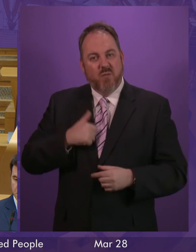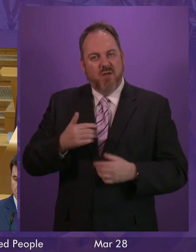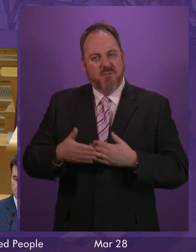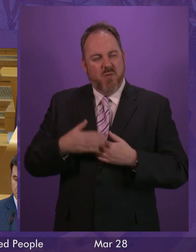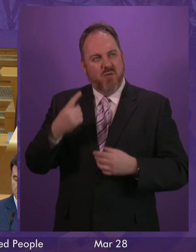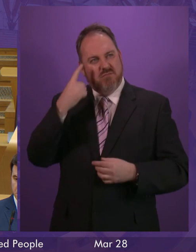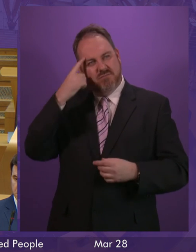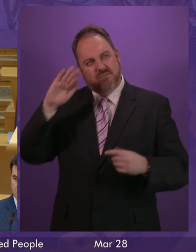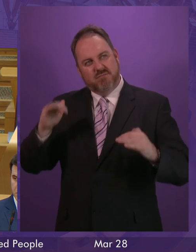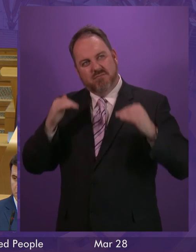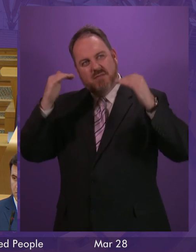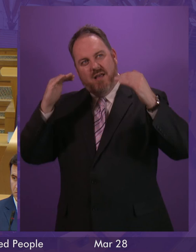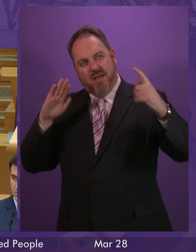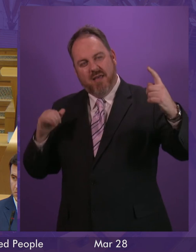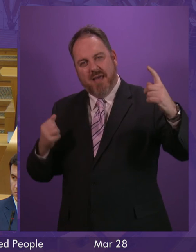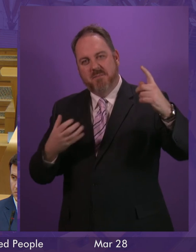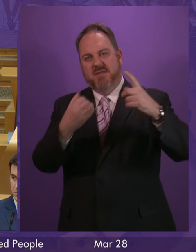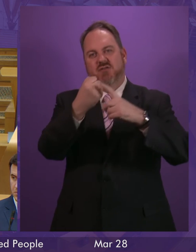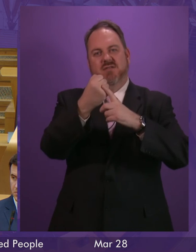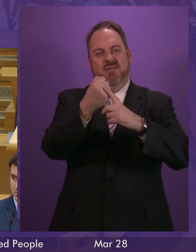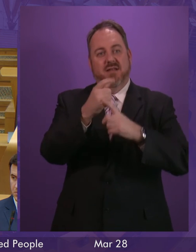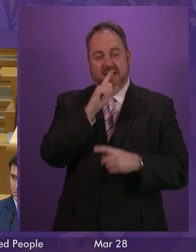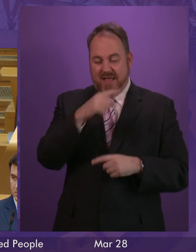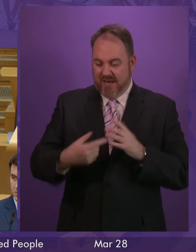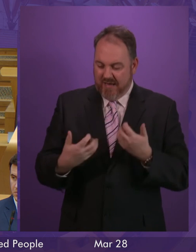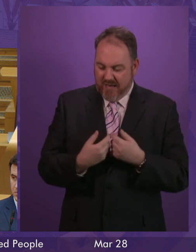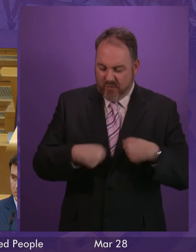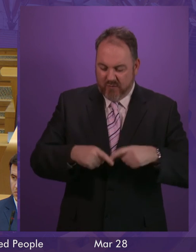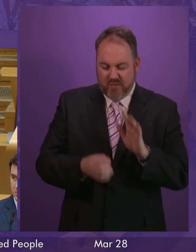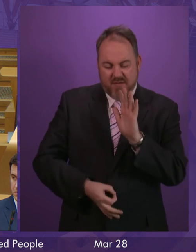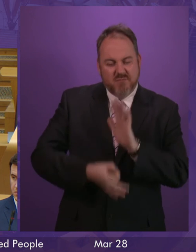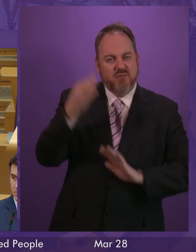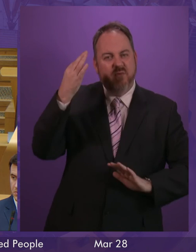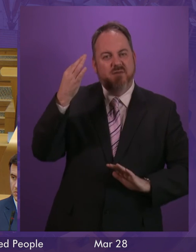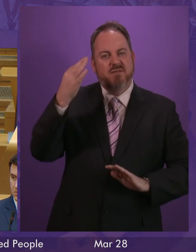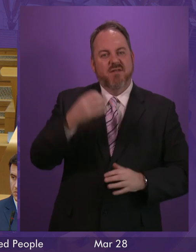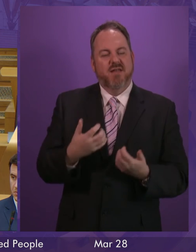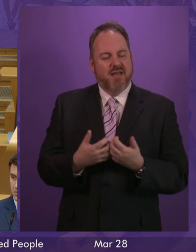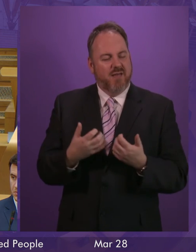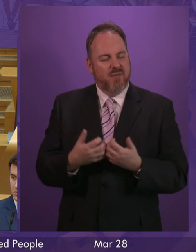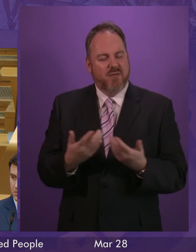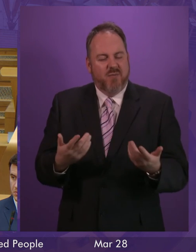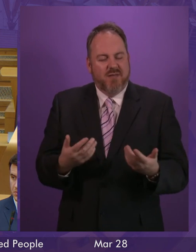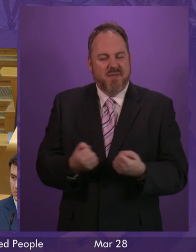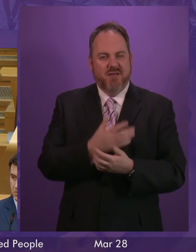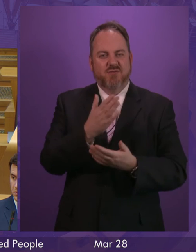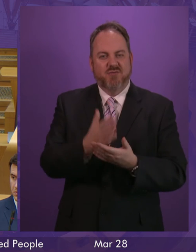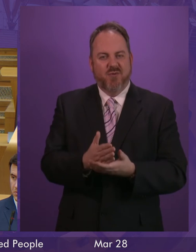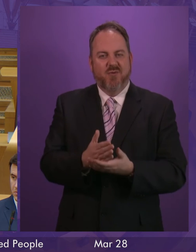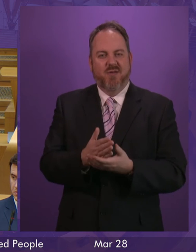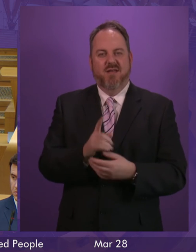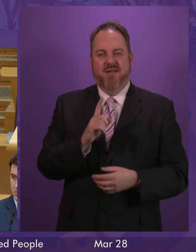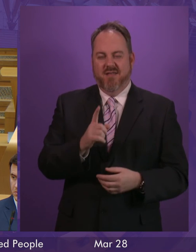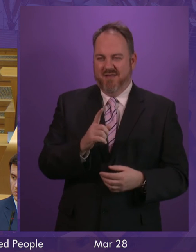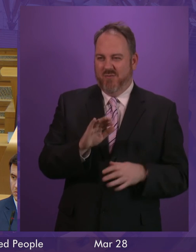implementation. We need to ask ourselves, could we do better? Is it right that we are leaving the disability benefits with the Tory government until